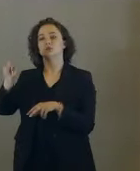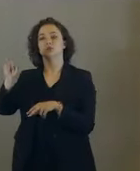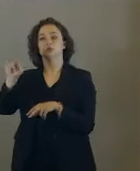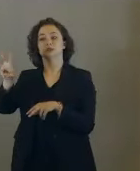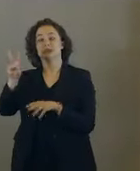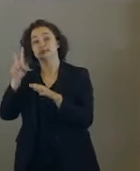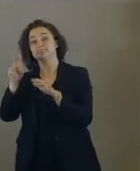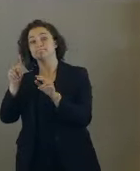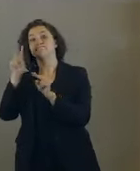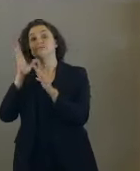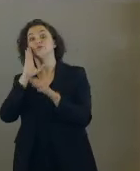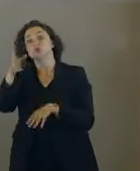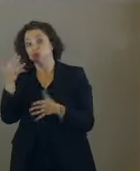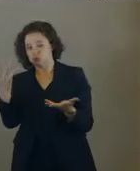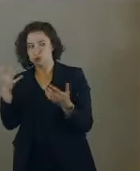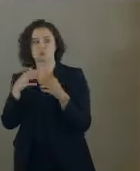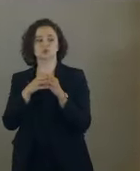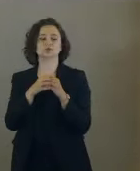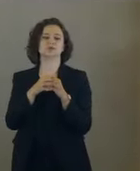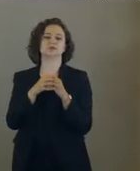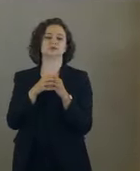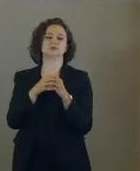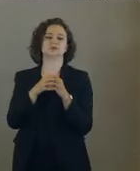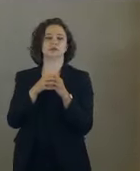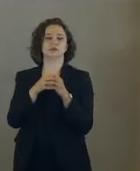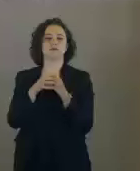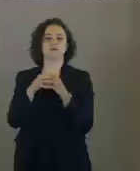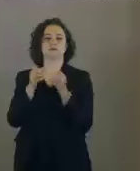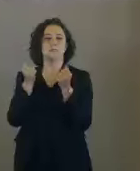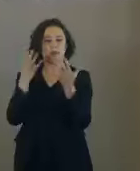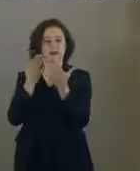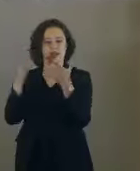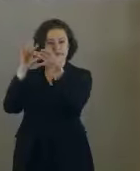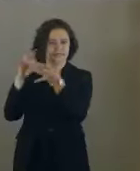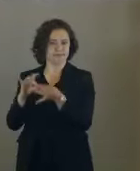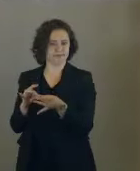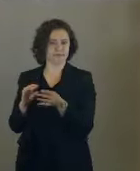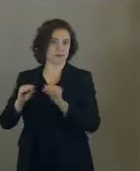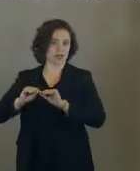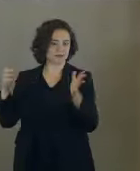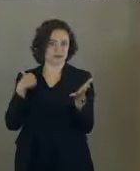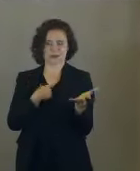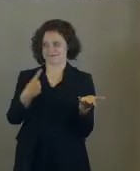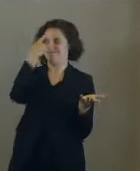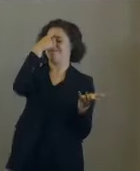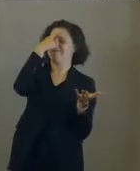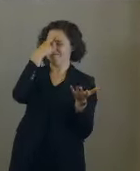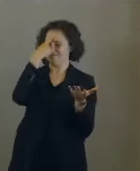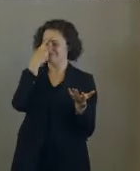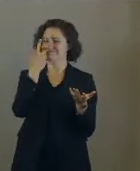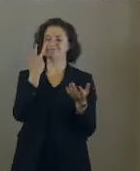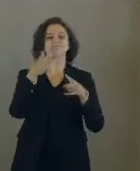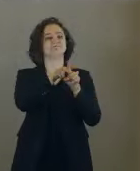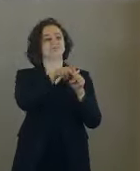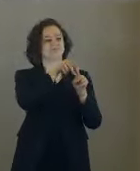ahead. But a lot of the things that were noted are obviously taken into account when you consider whether someone